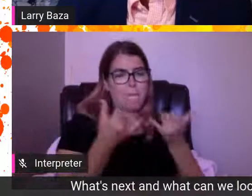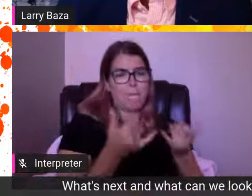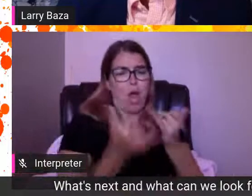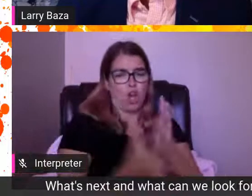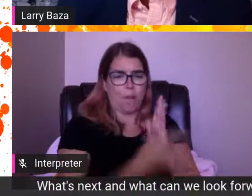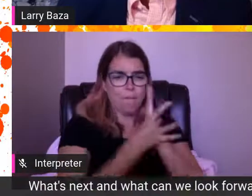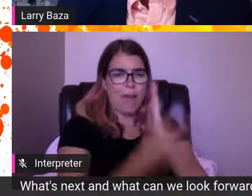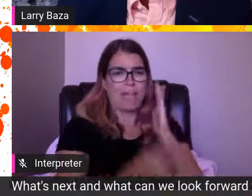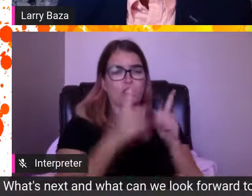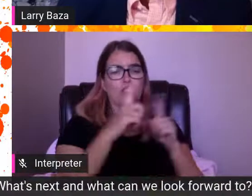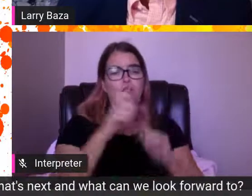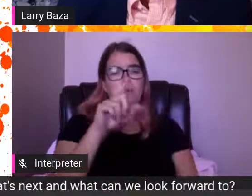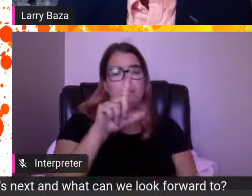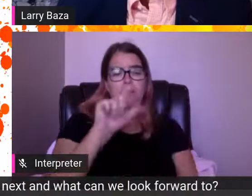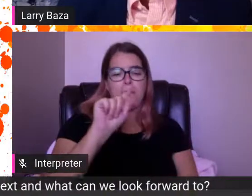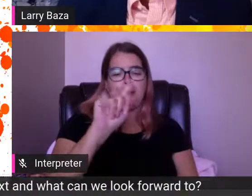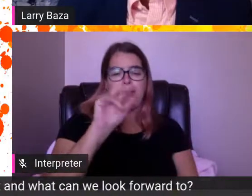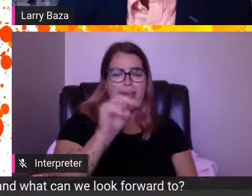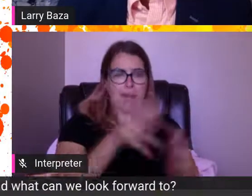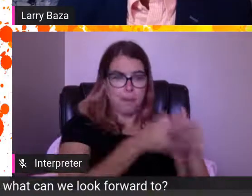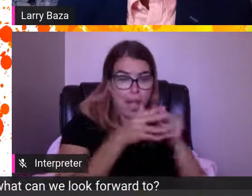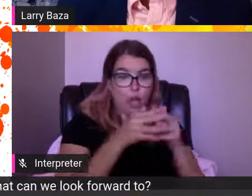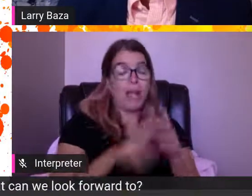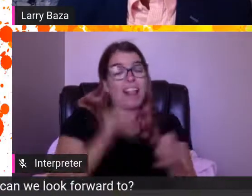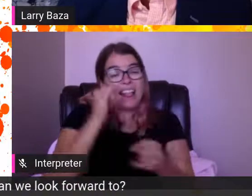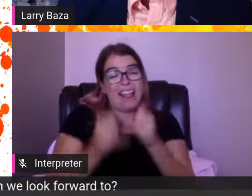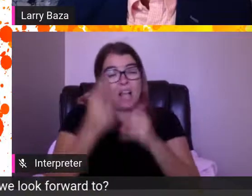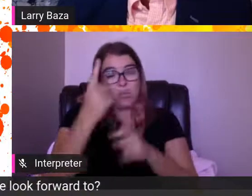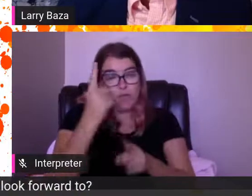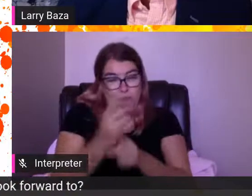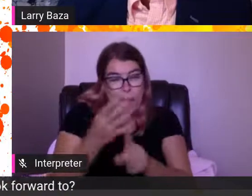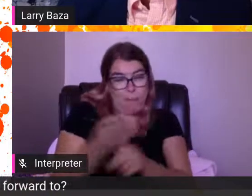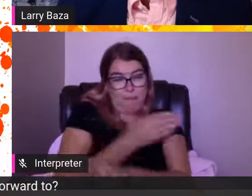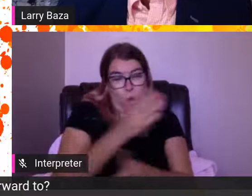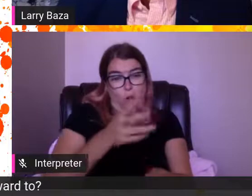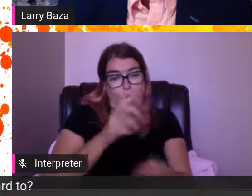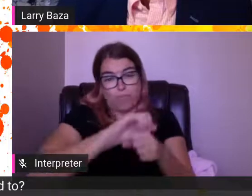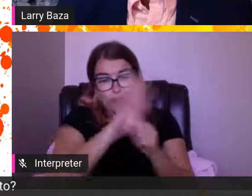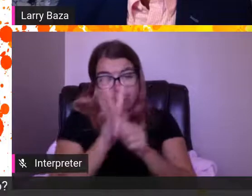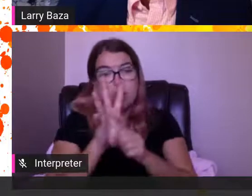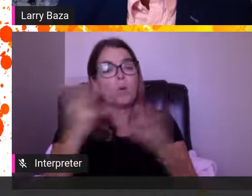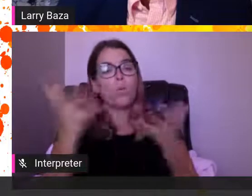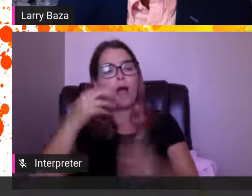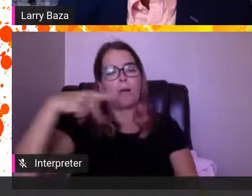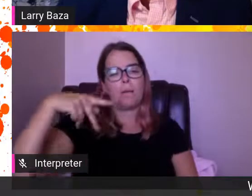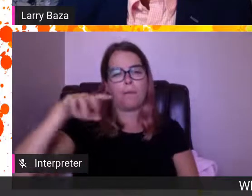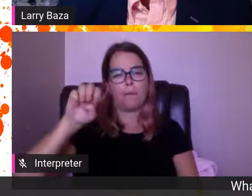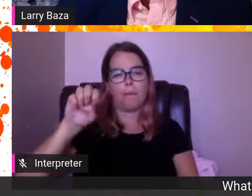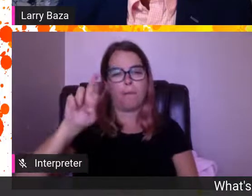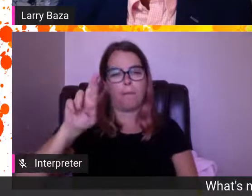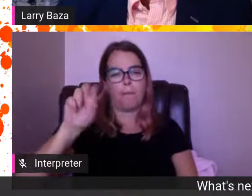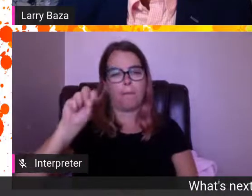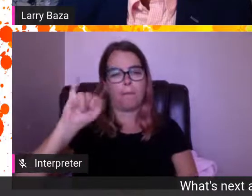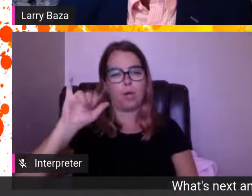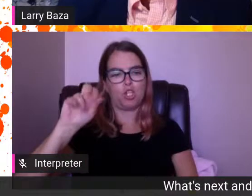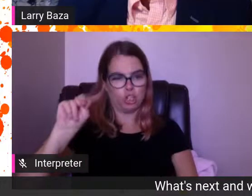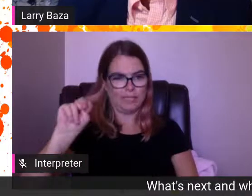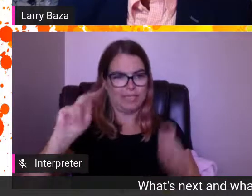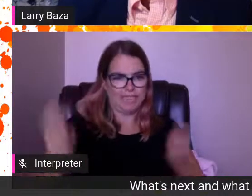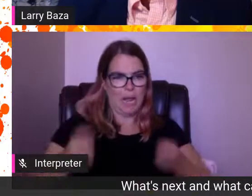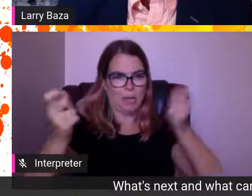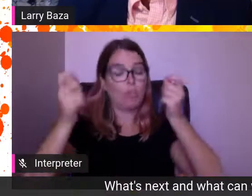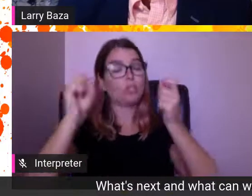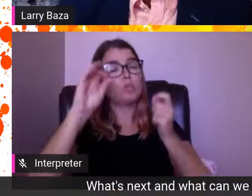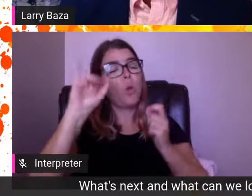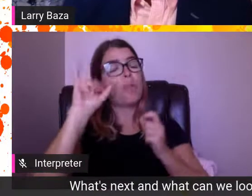The last one we did right before the pandemic hit was a Persian celebration. So this was originally visualized